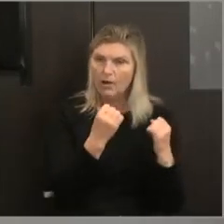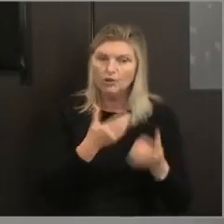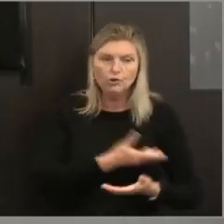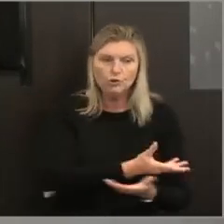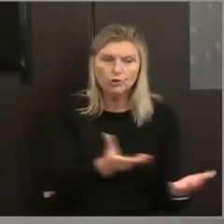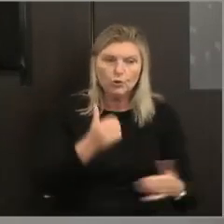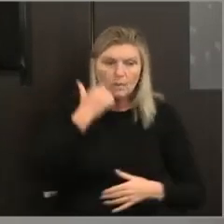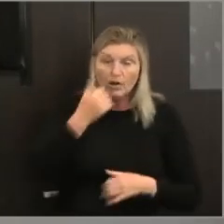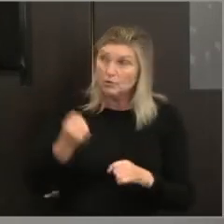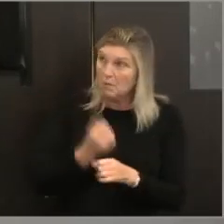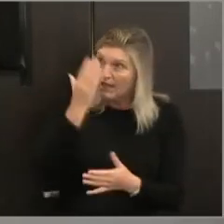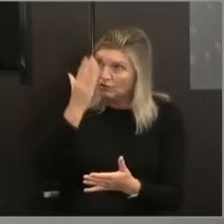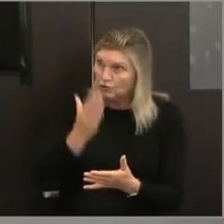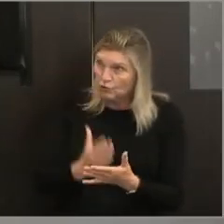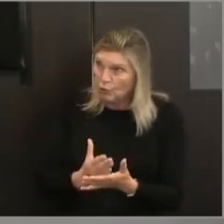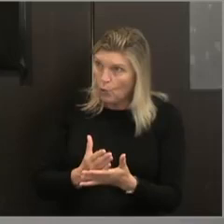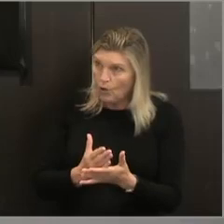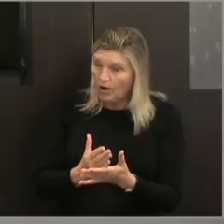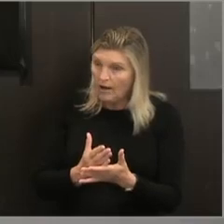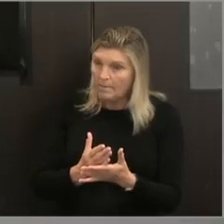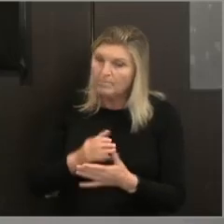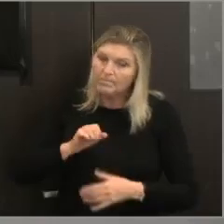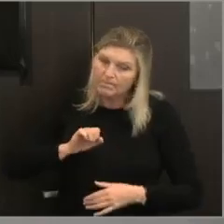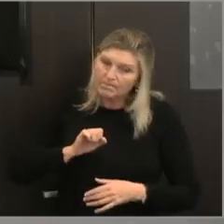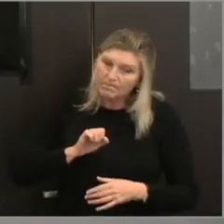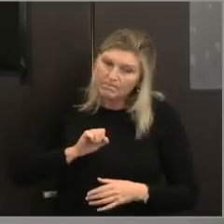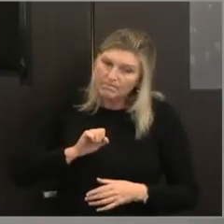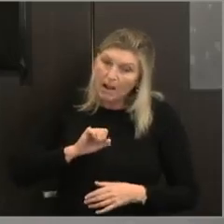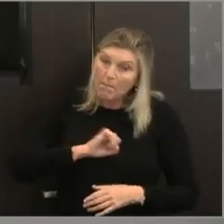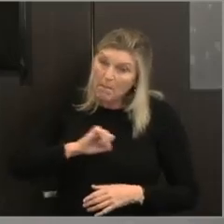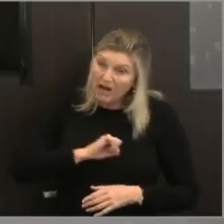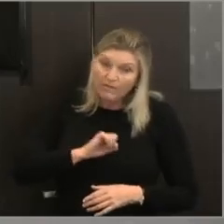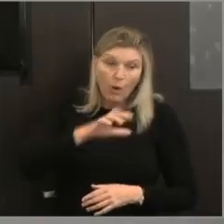not impinge upon the mana of iwi and hapu.